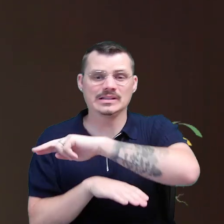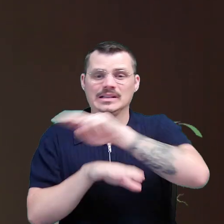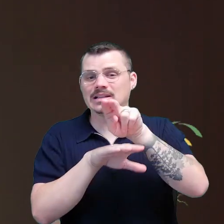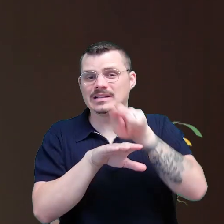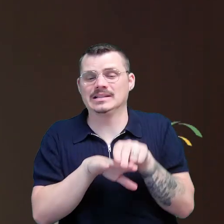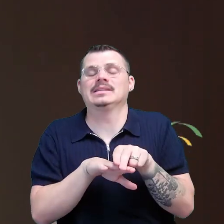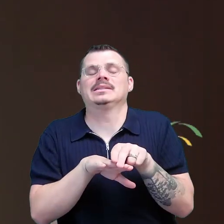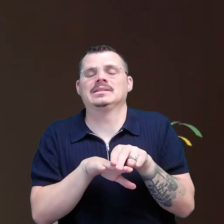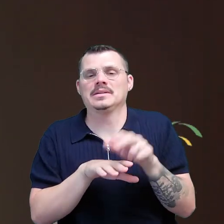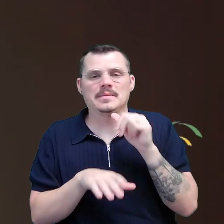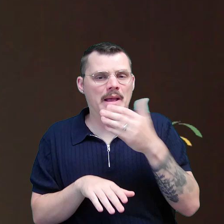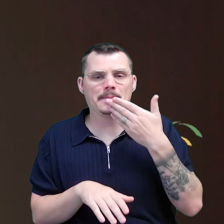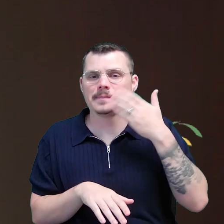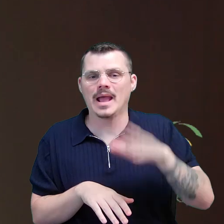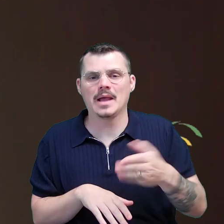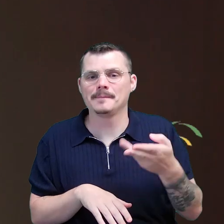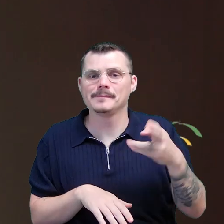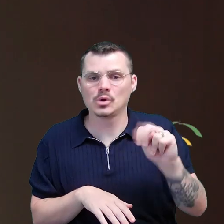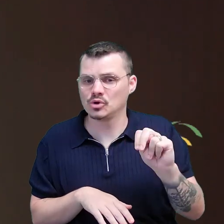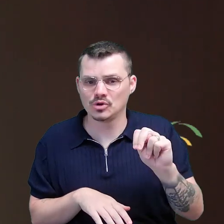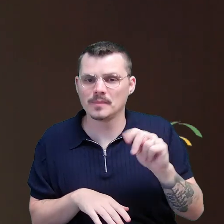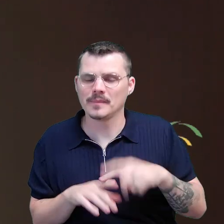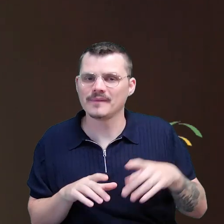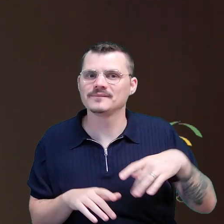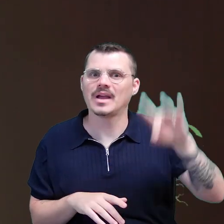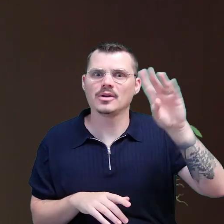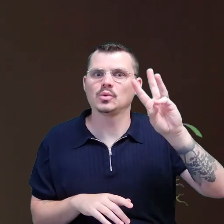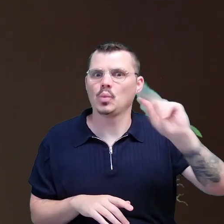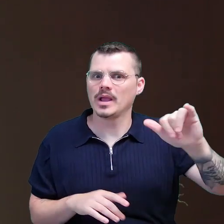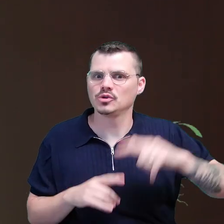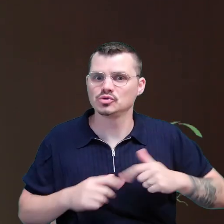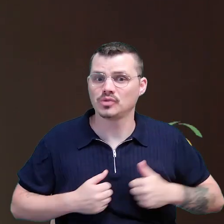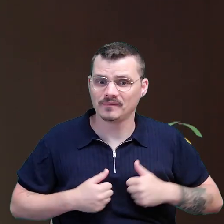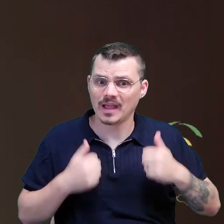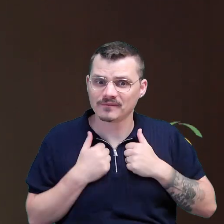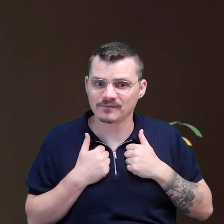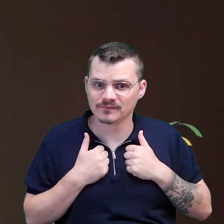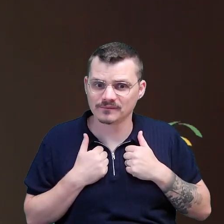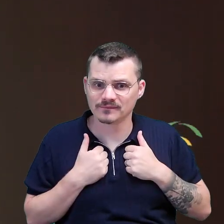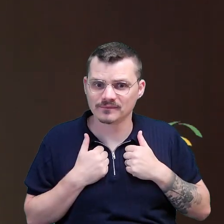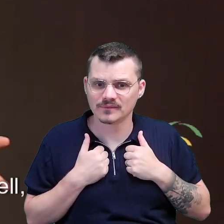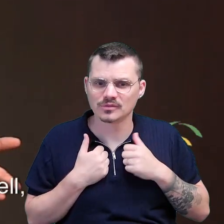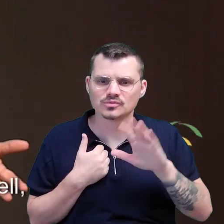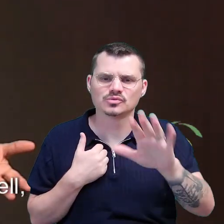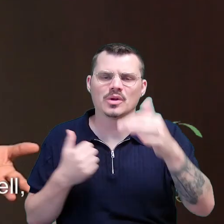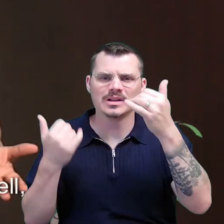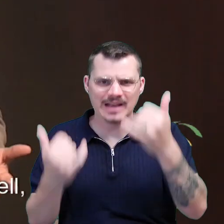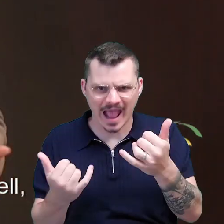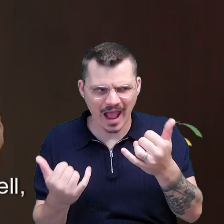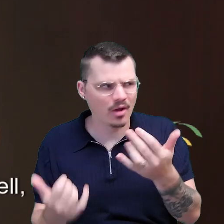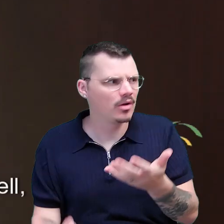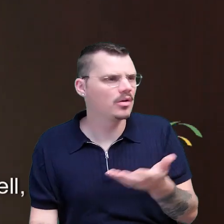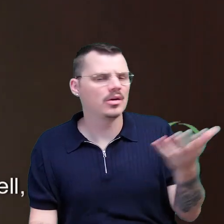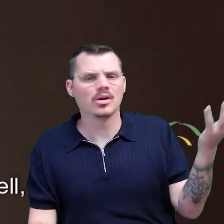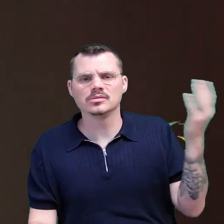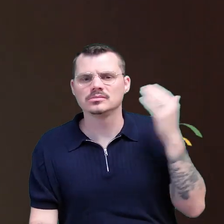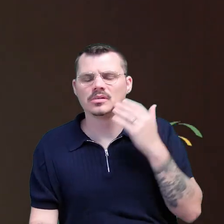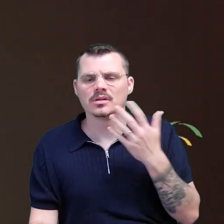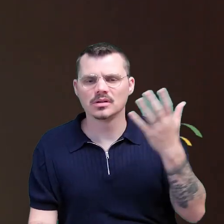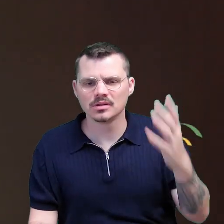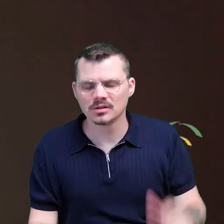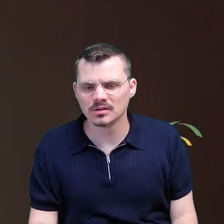badly burned, but he found a way out and survived this. Well, everybody in the whole world's saying,